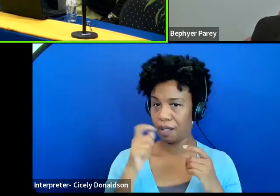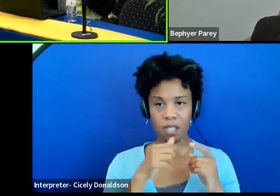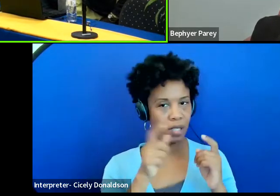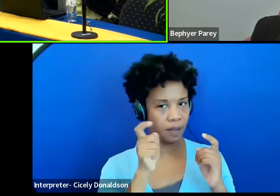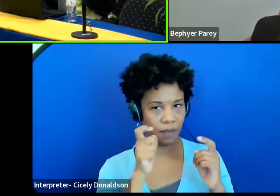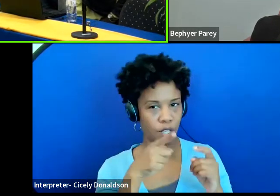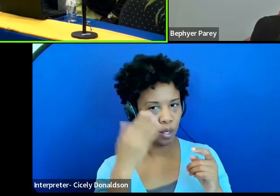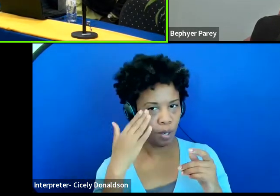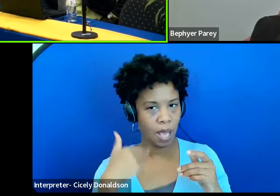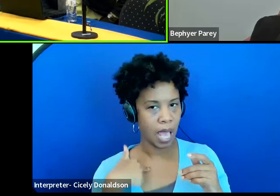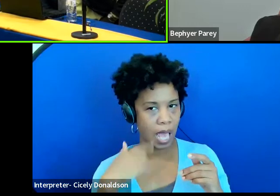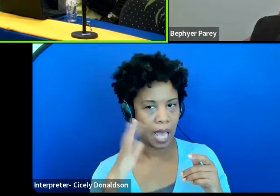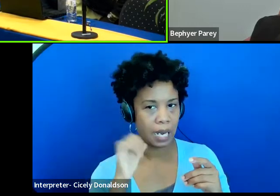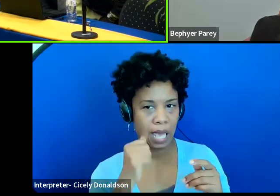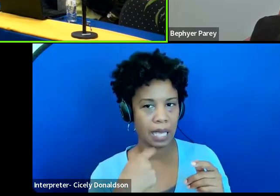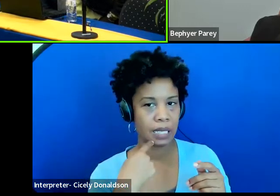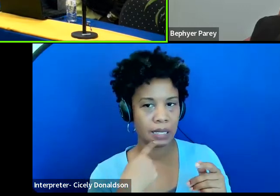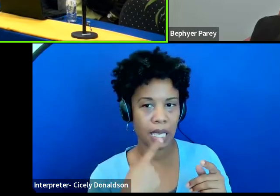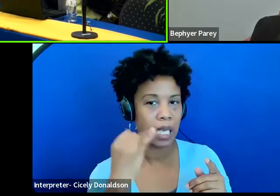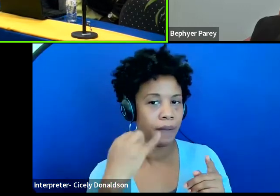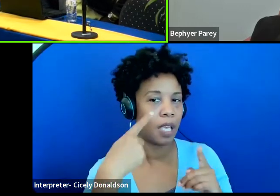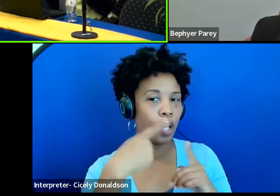another story.